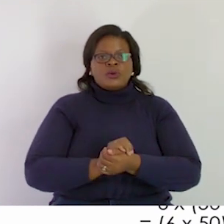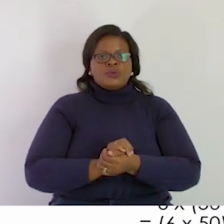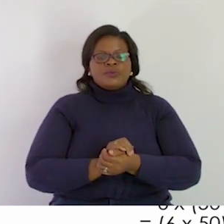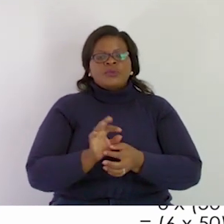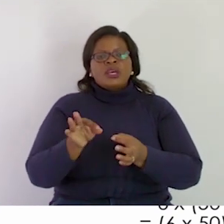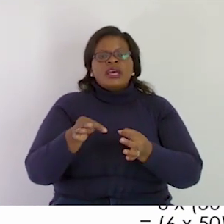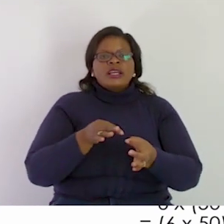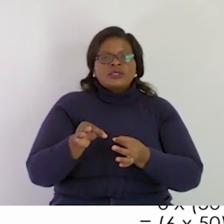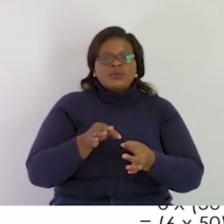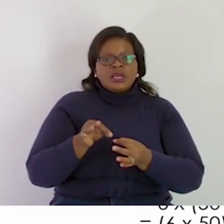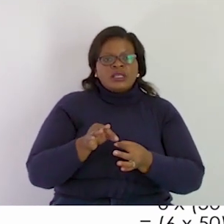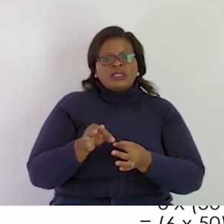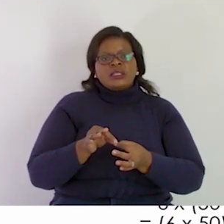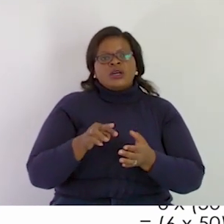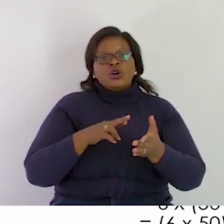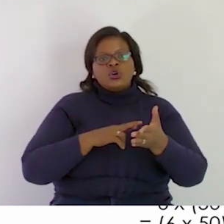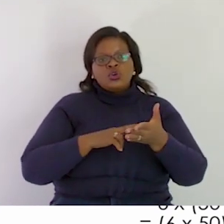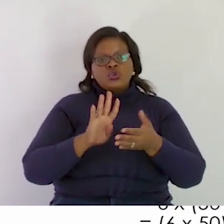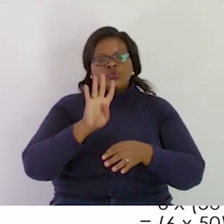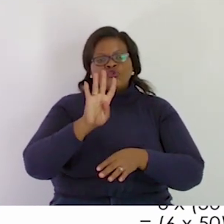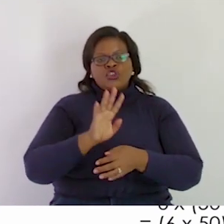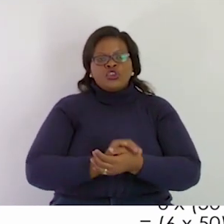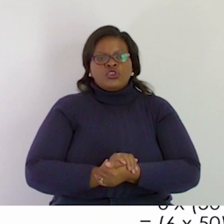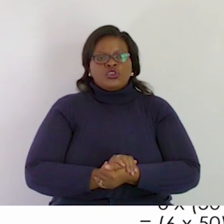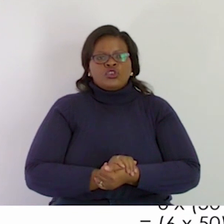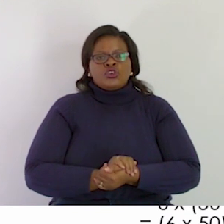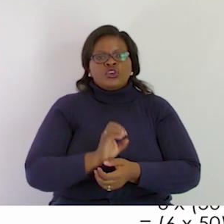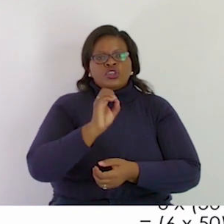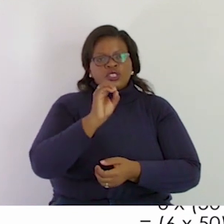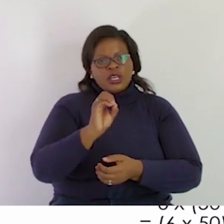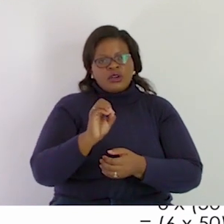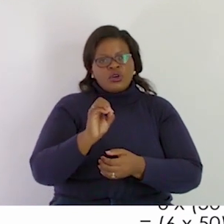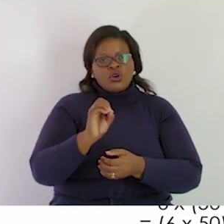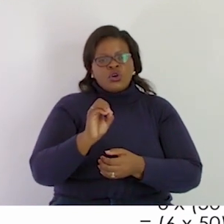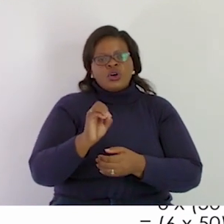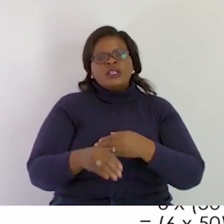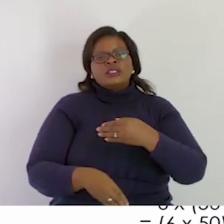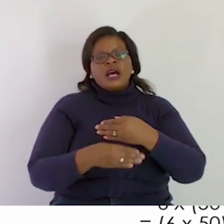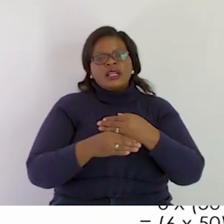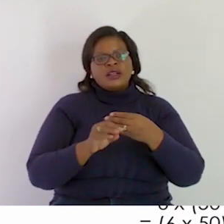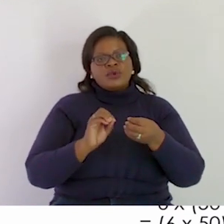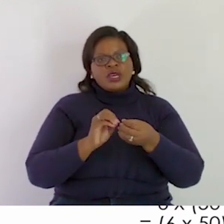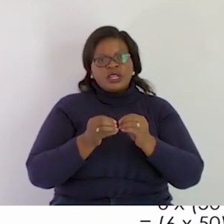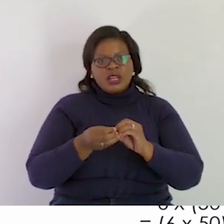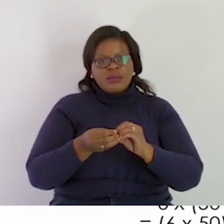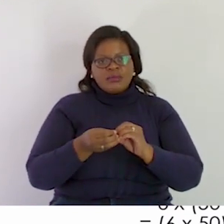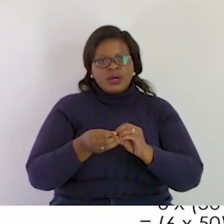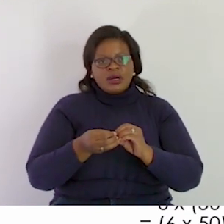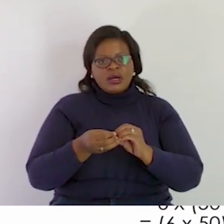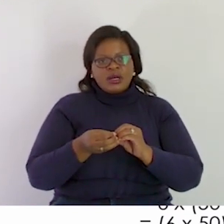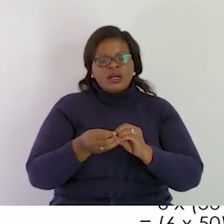below number 4, when 0 is added to a number, the sum is the